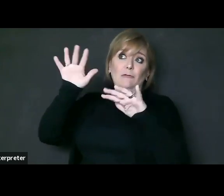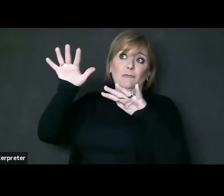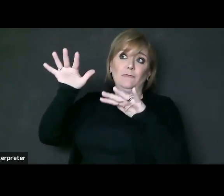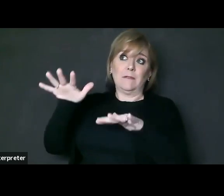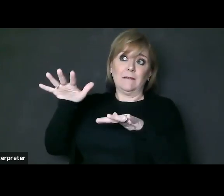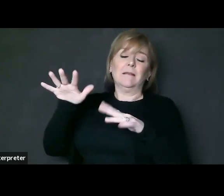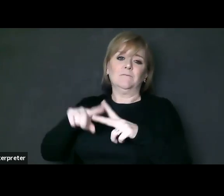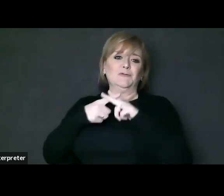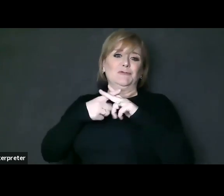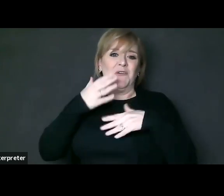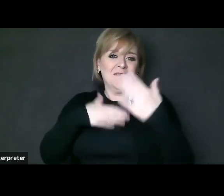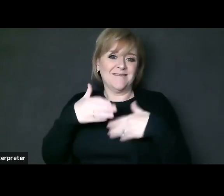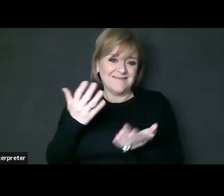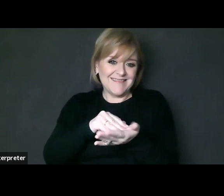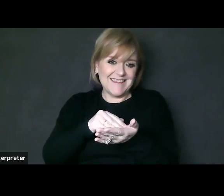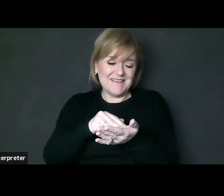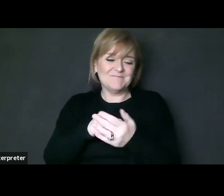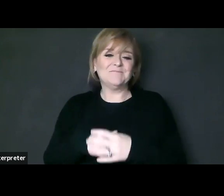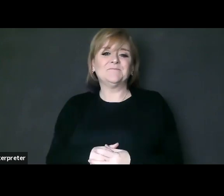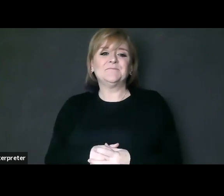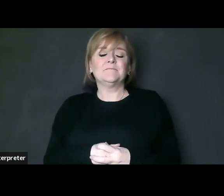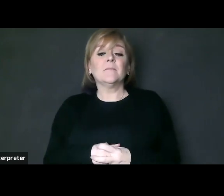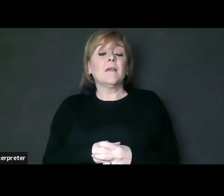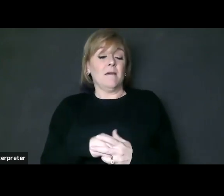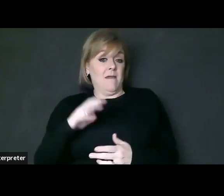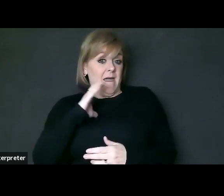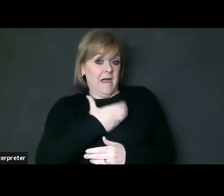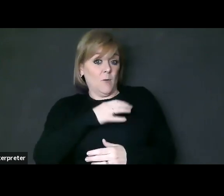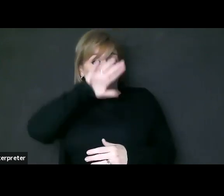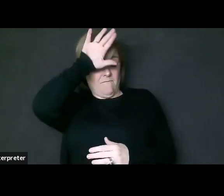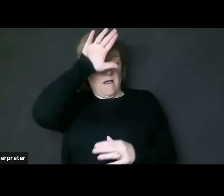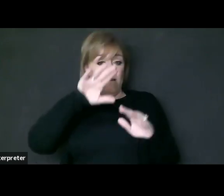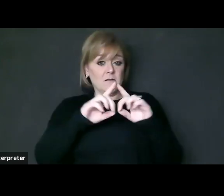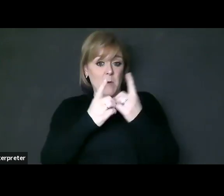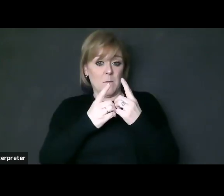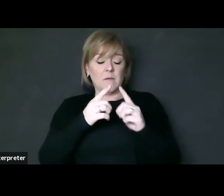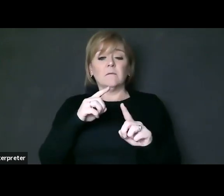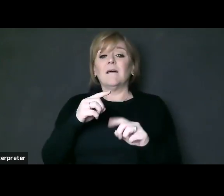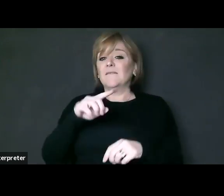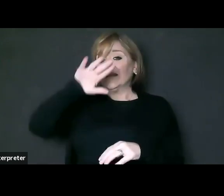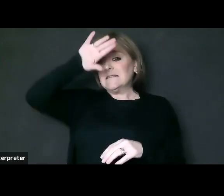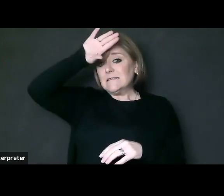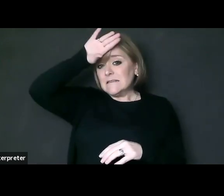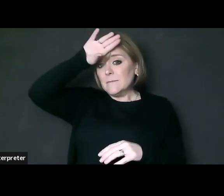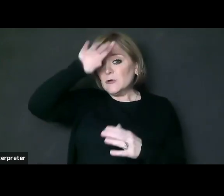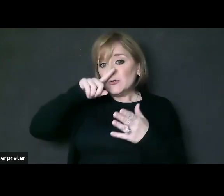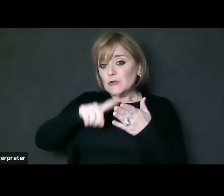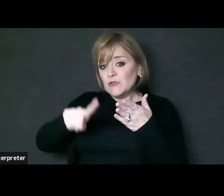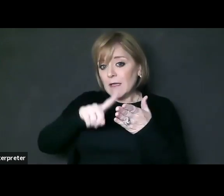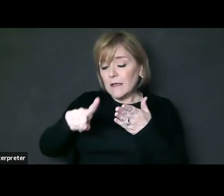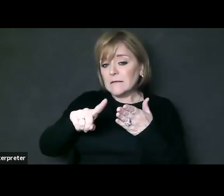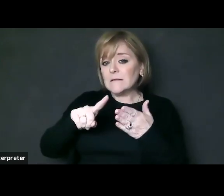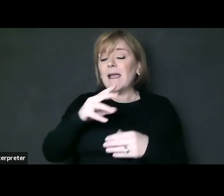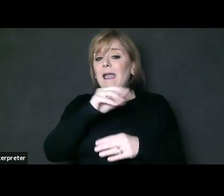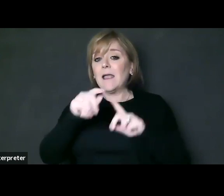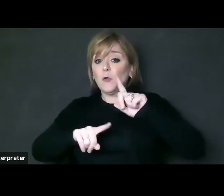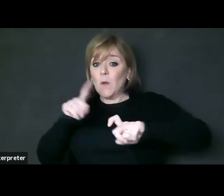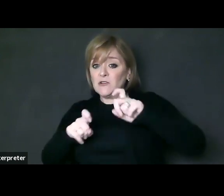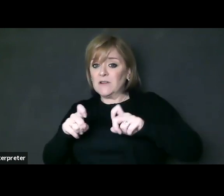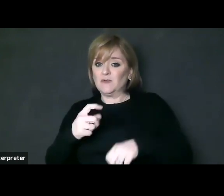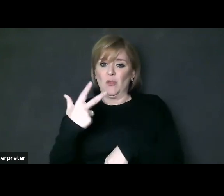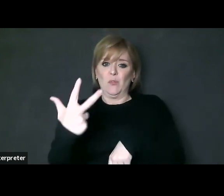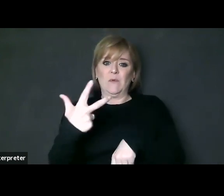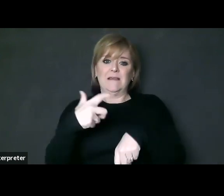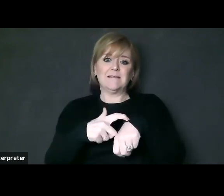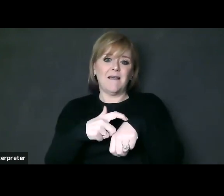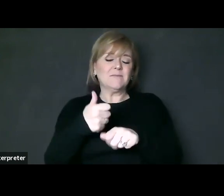over. We're doing temperature checks and symptom questionnaires at the station for our personnel 3 times every shift.